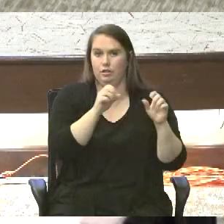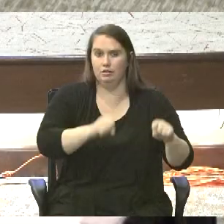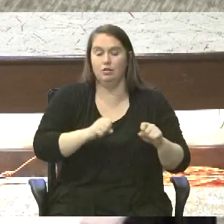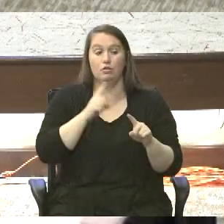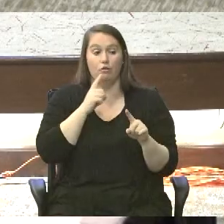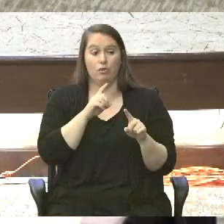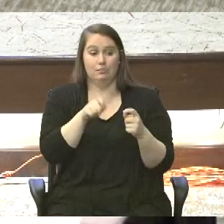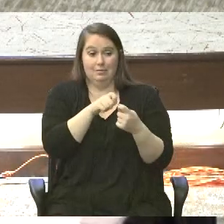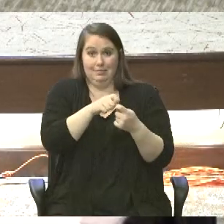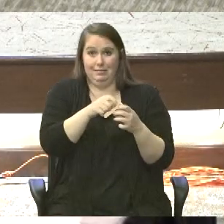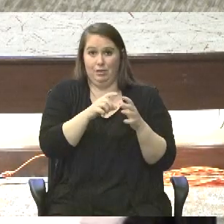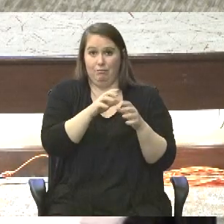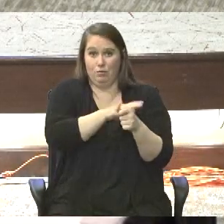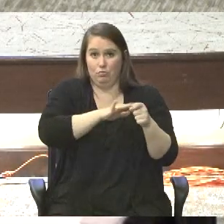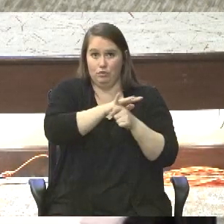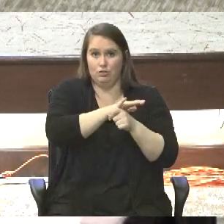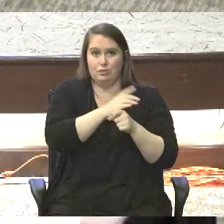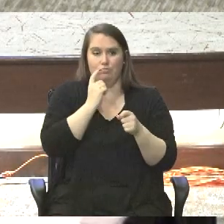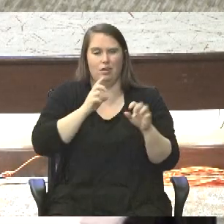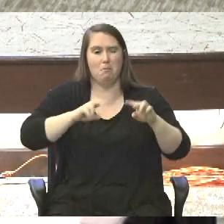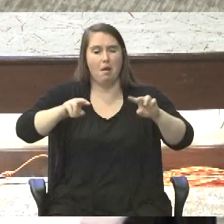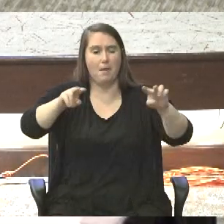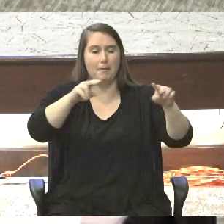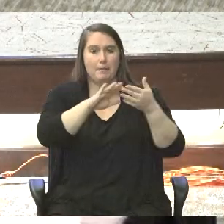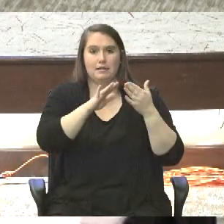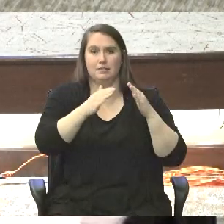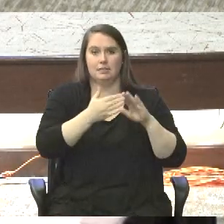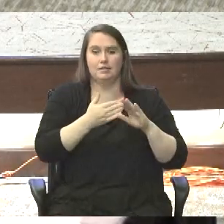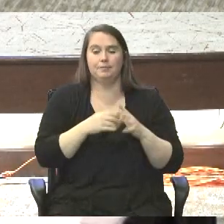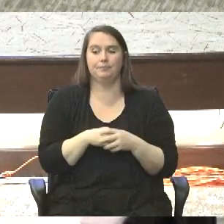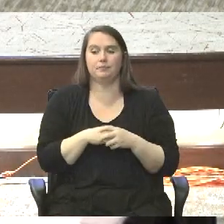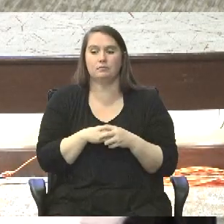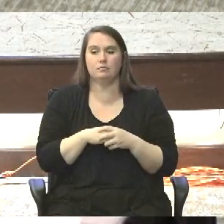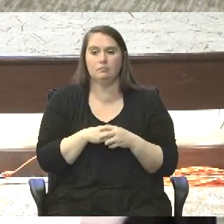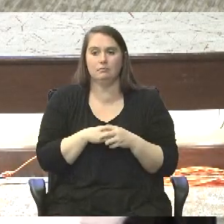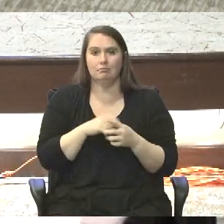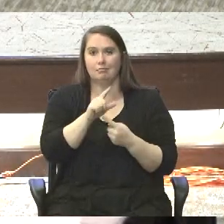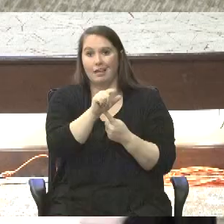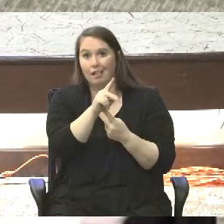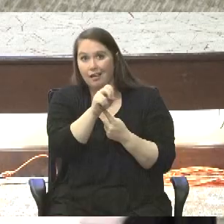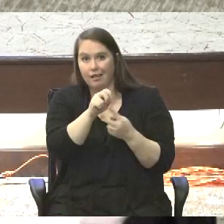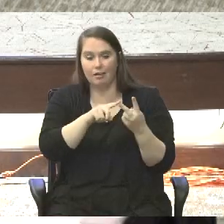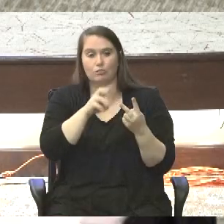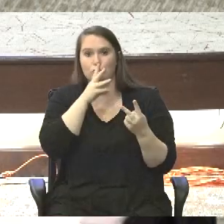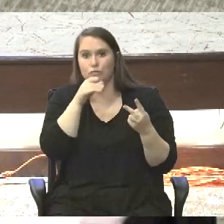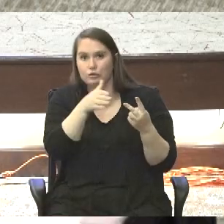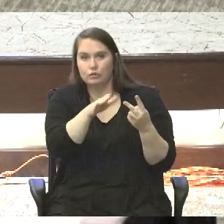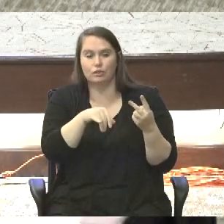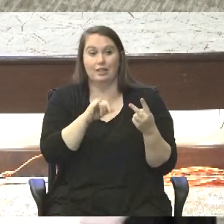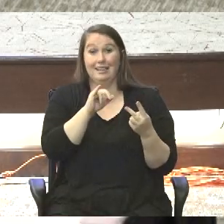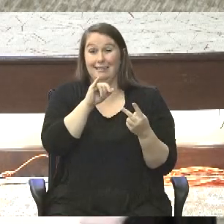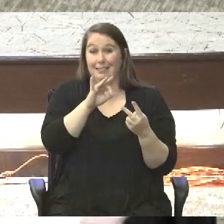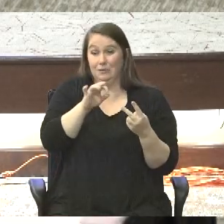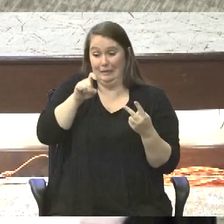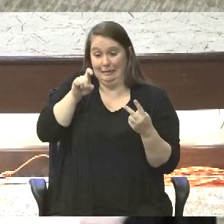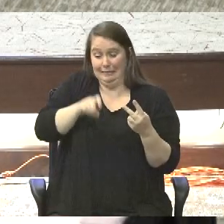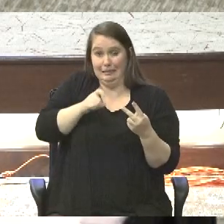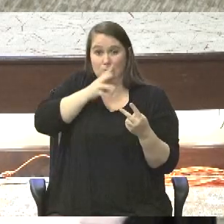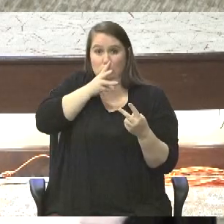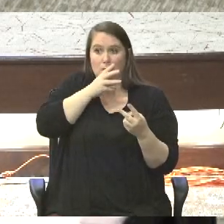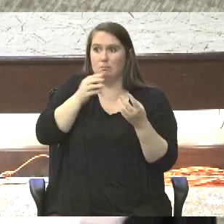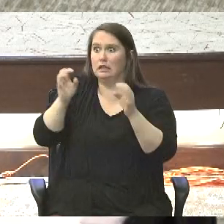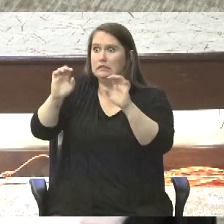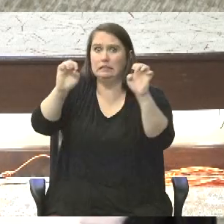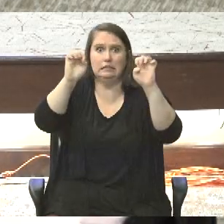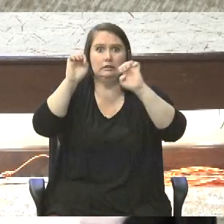4 locations around the city where if we could, out of the lake, out of a river, where if we needed water or more than the system